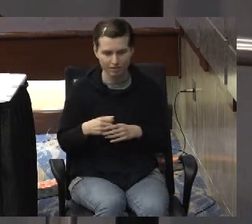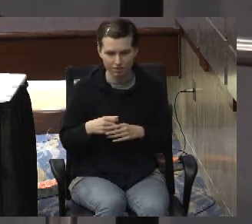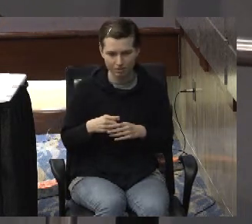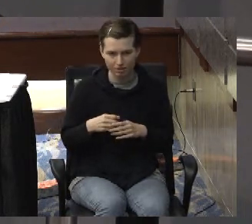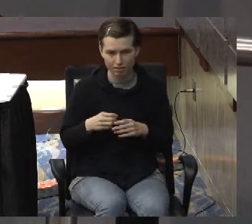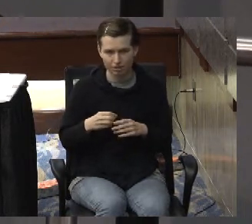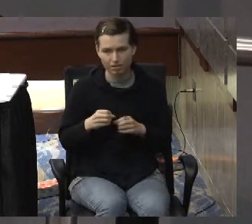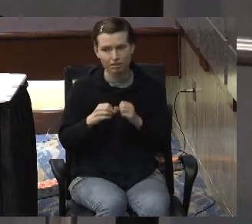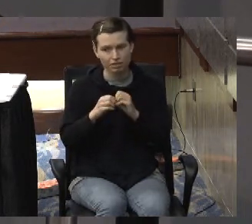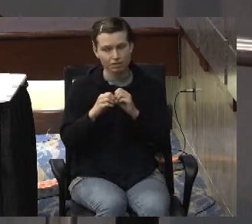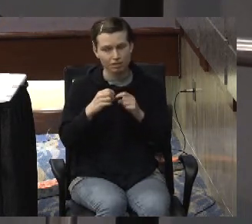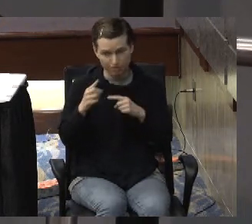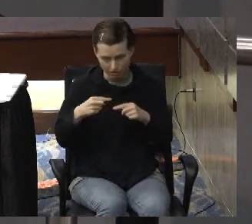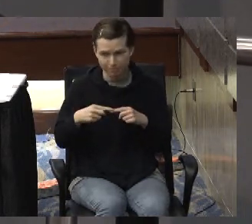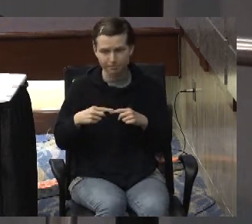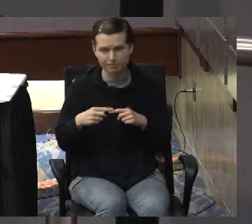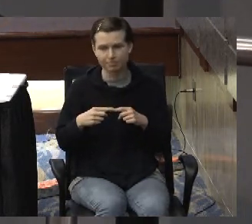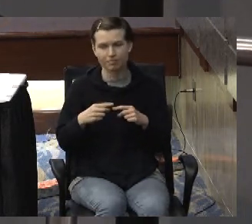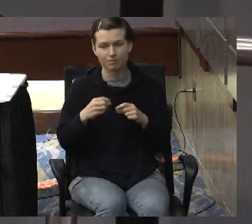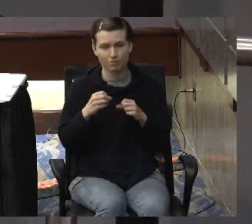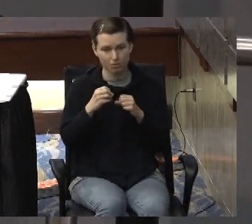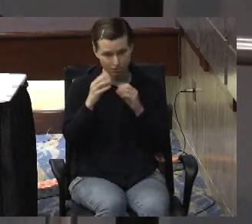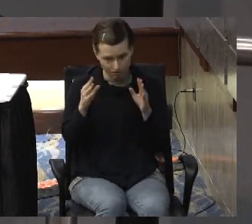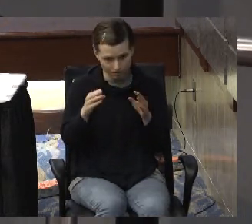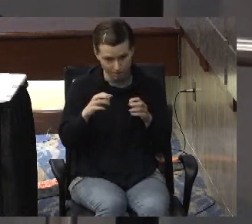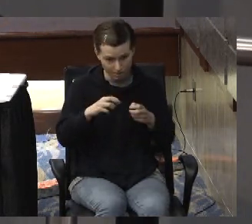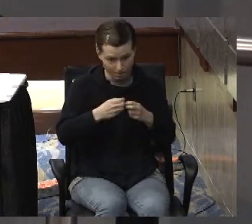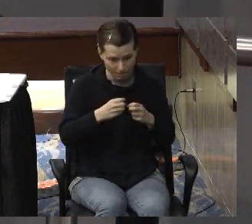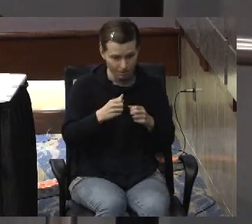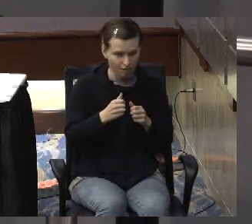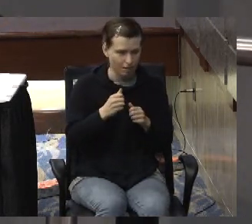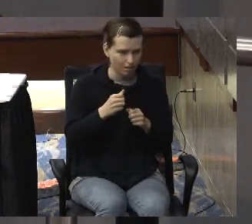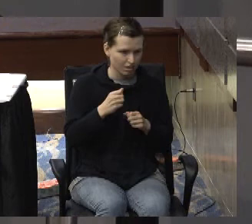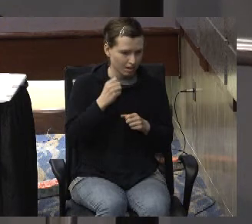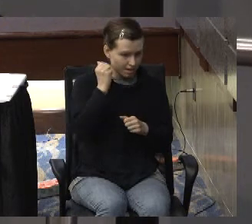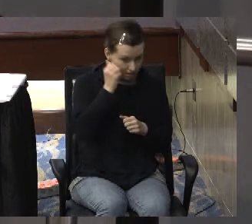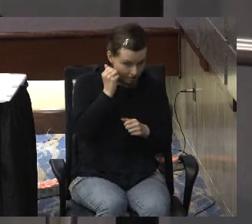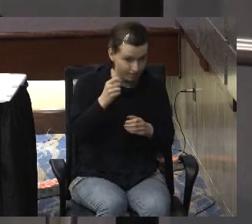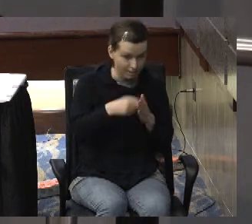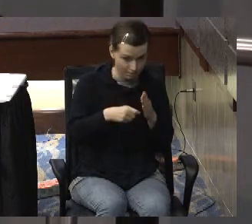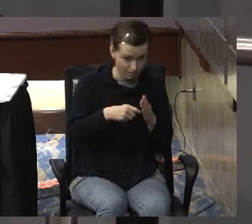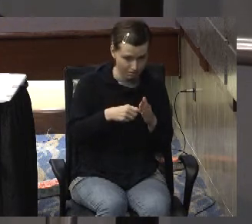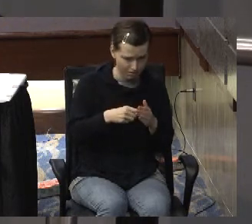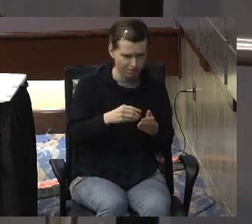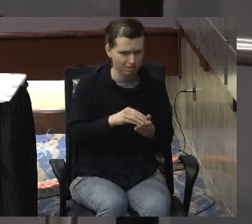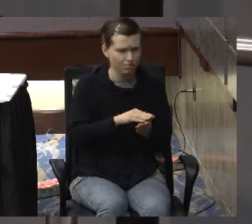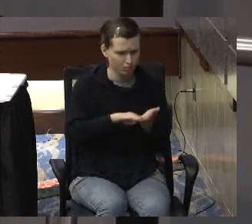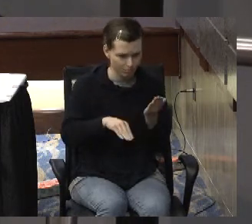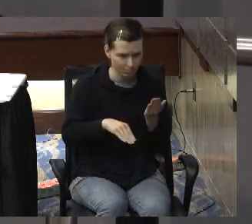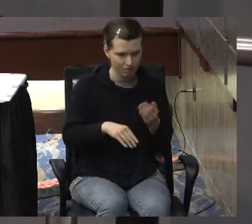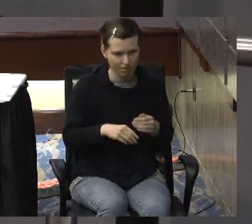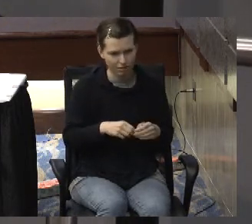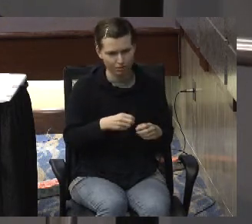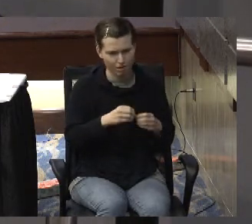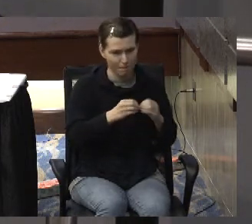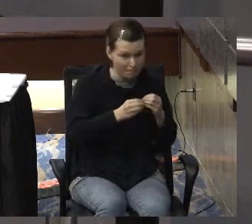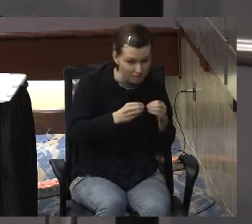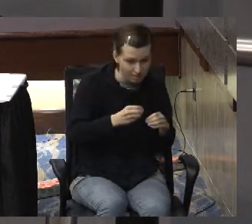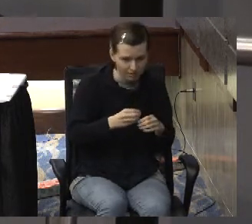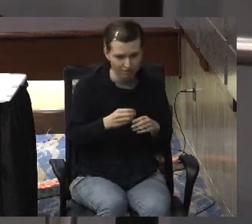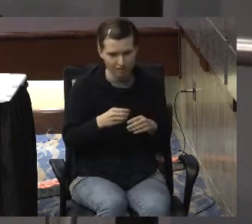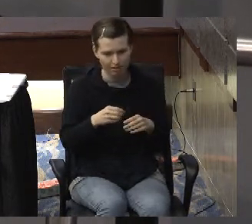or the daily cost of electrics are cheaper, maintenance-wise and fuel-wise.